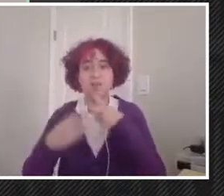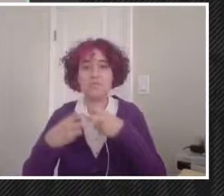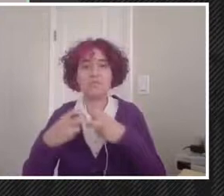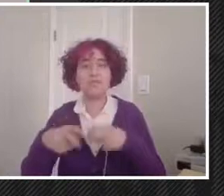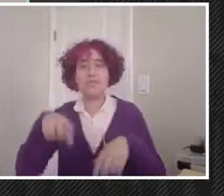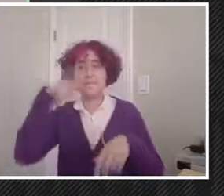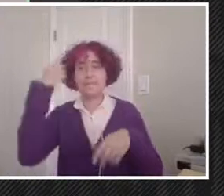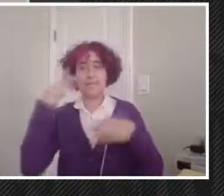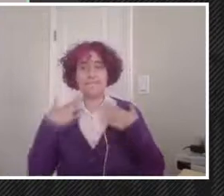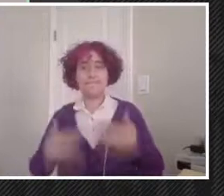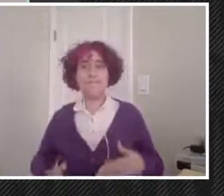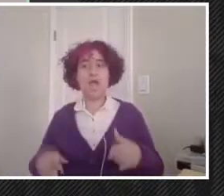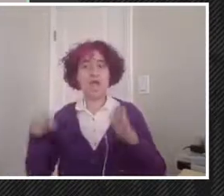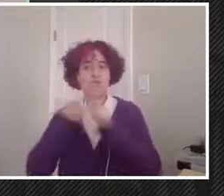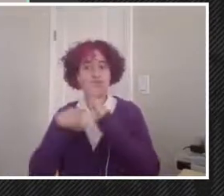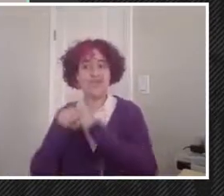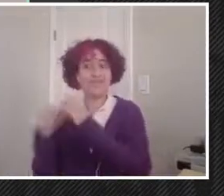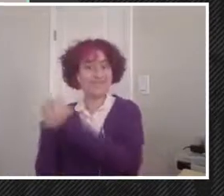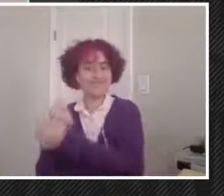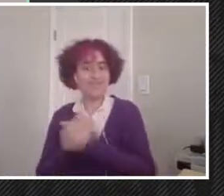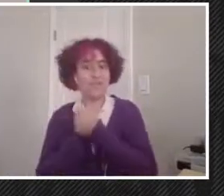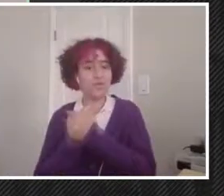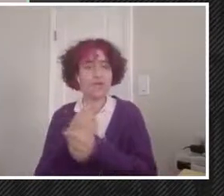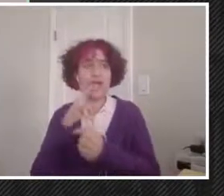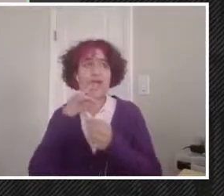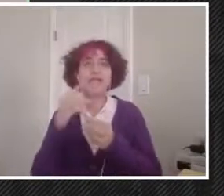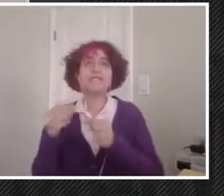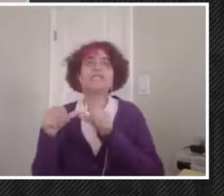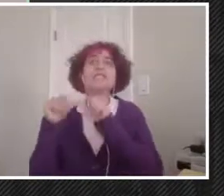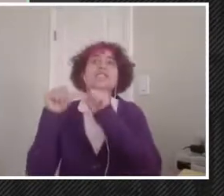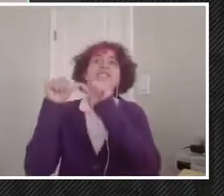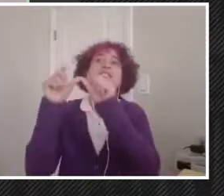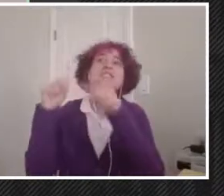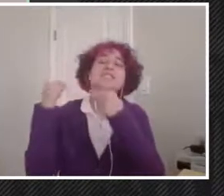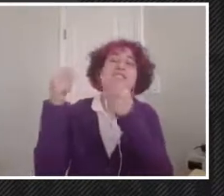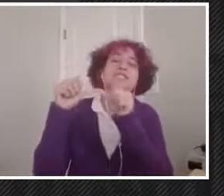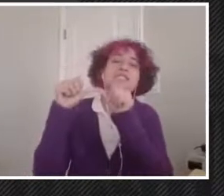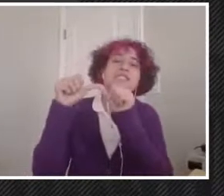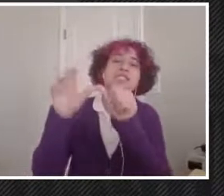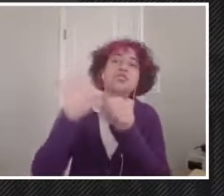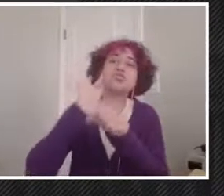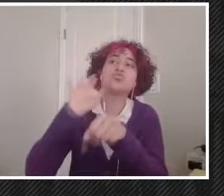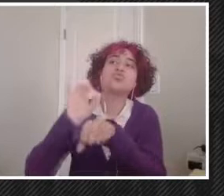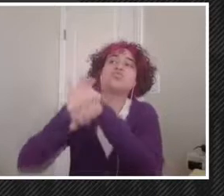has continued to levy on Black folks over the last 400 years.